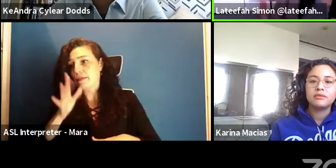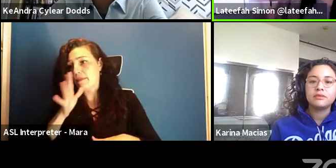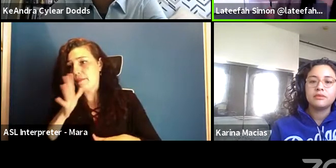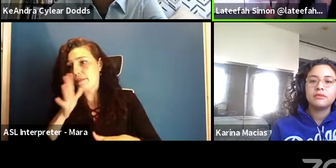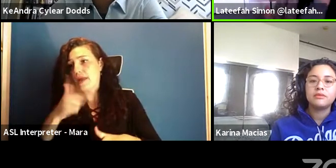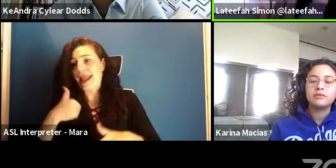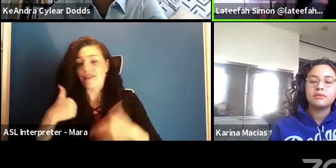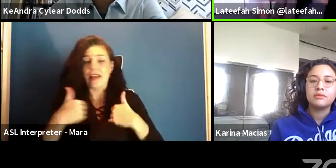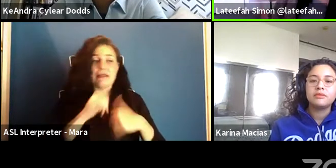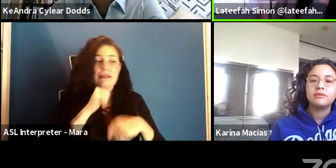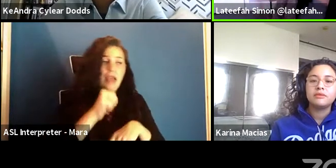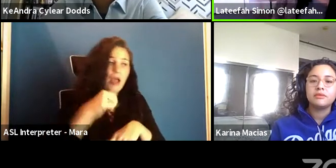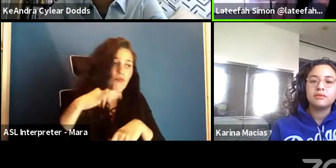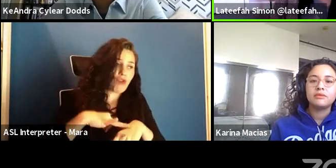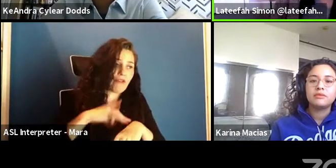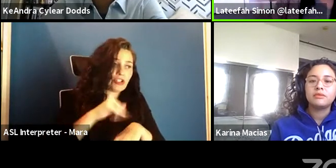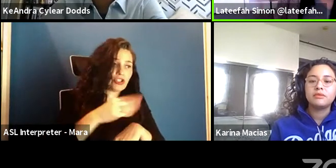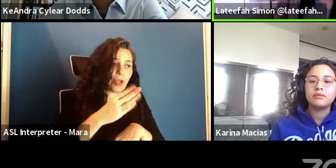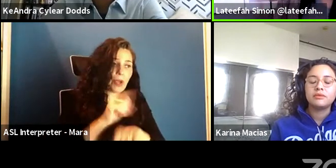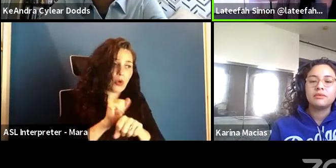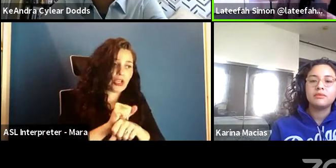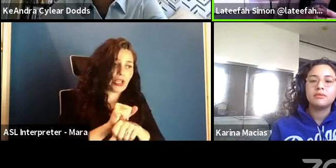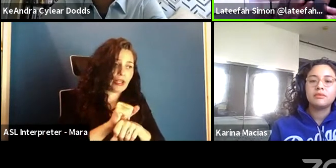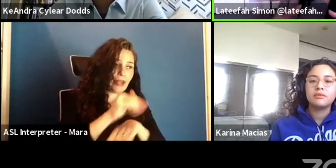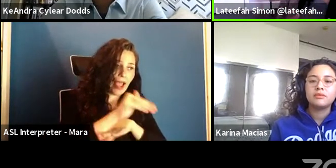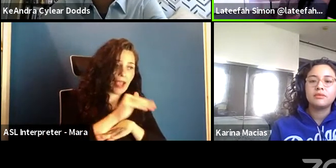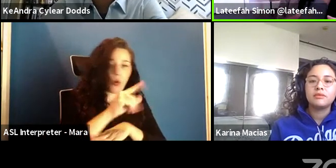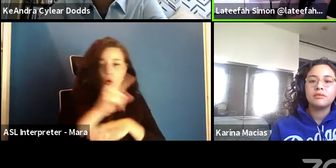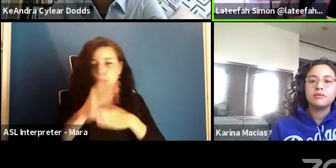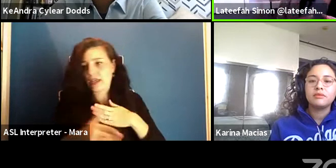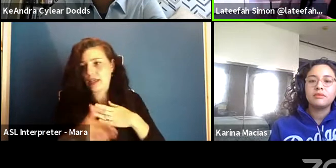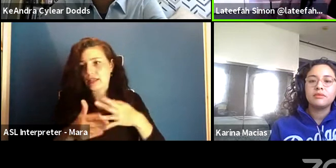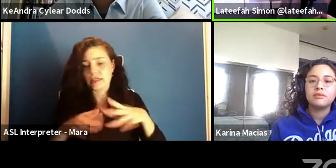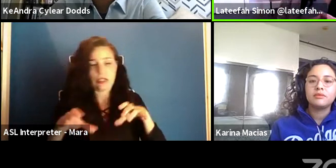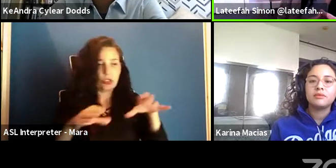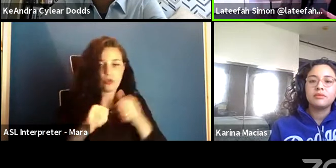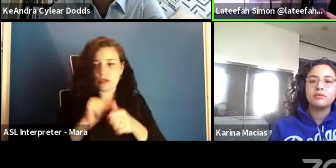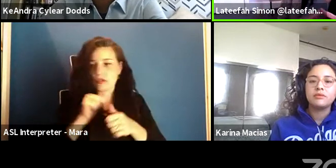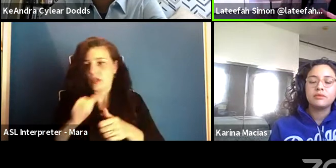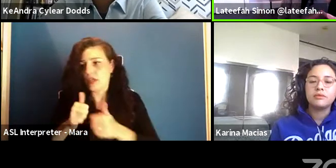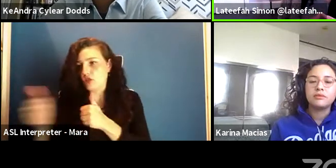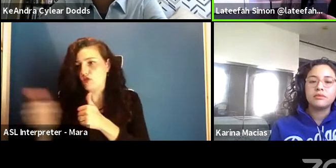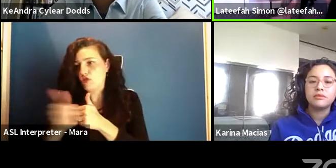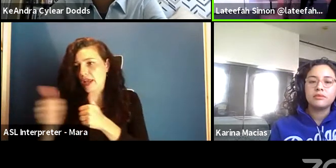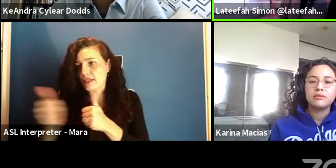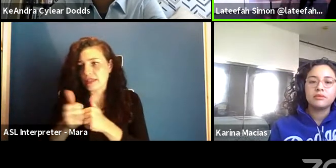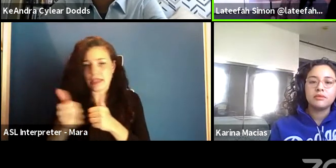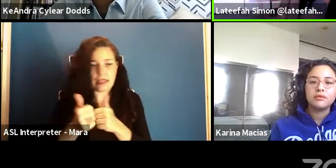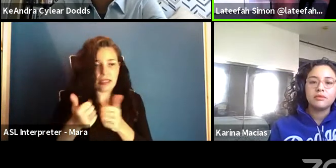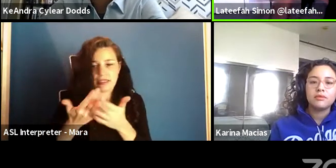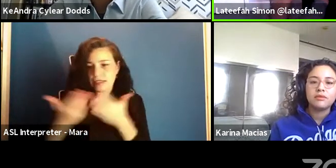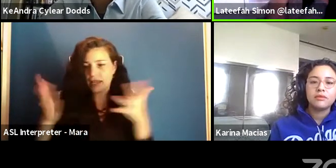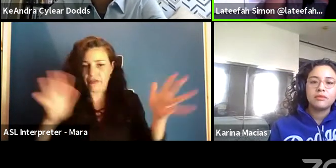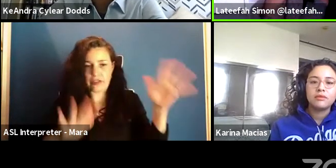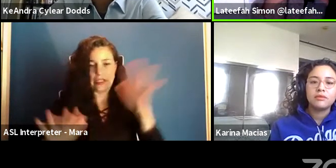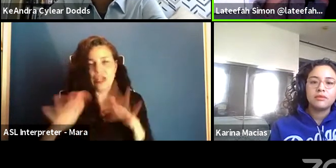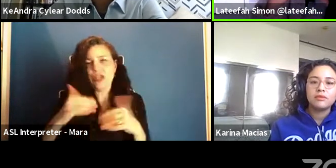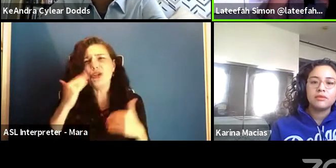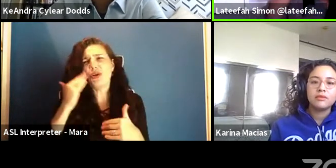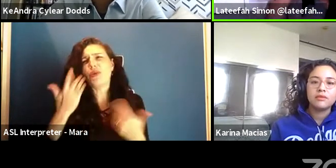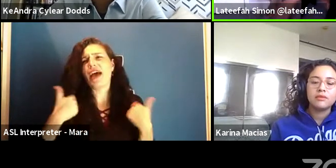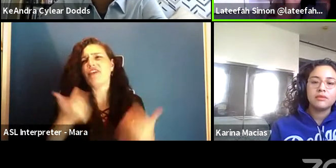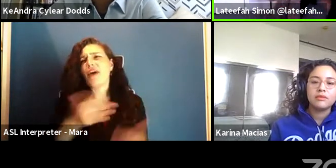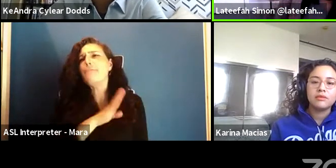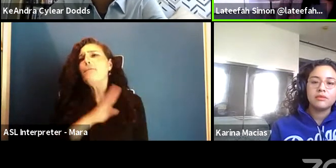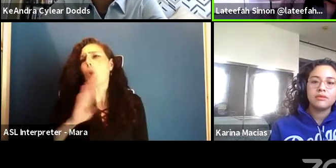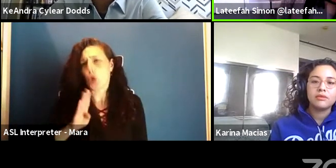weekends when I have to do transit related stuff. We have boards, like a a police commission like